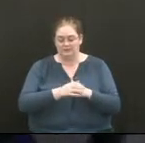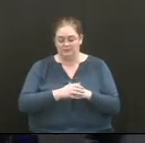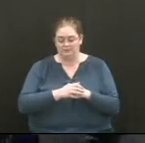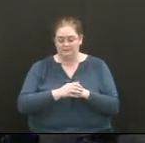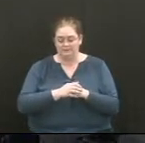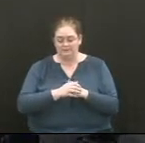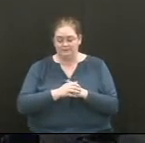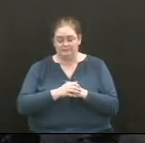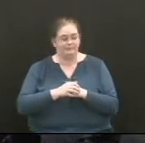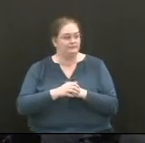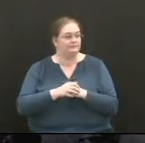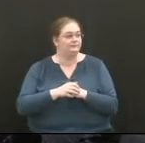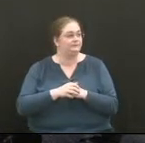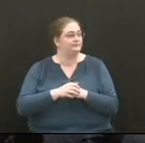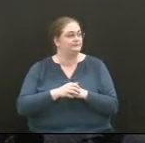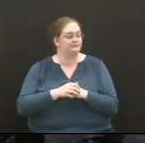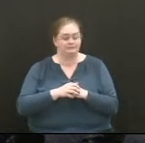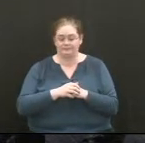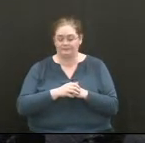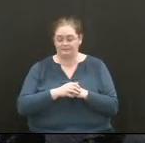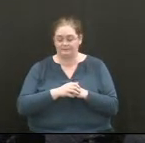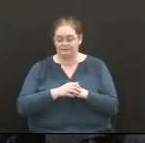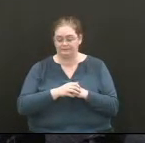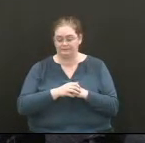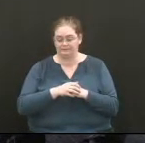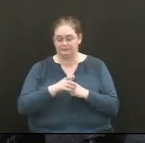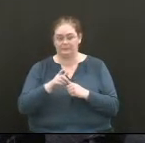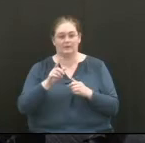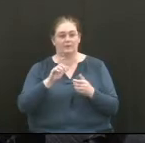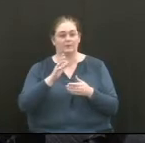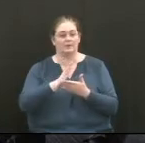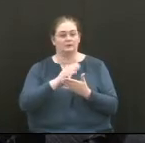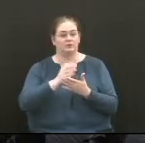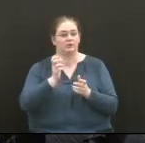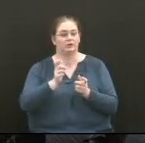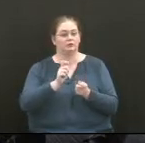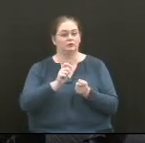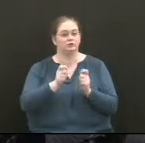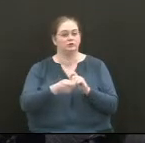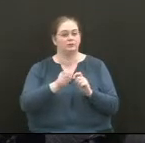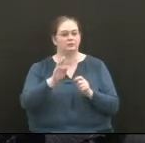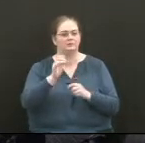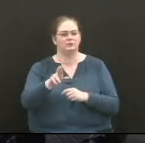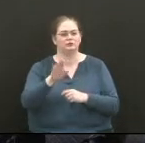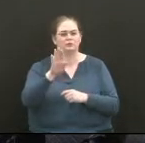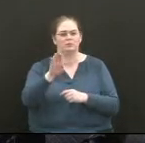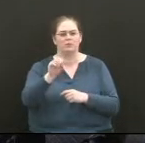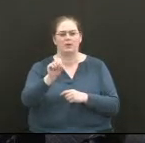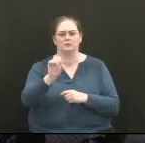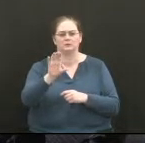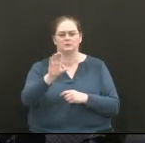have Mr. Buskoles here for budget adjustment number 9 for the Board of Elections,